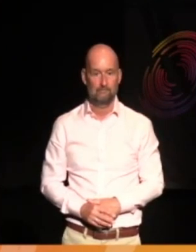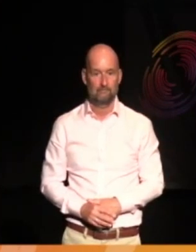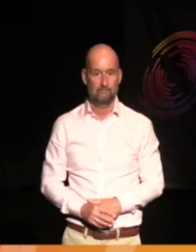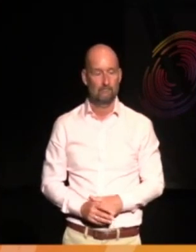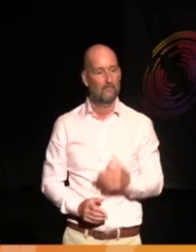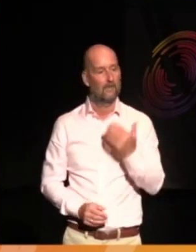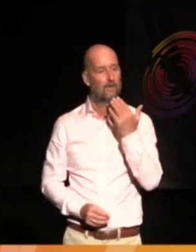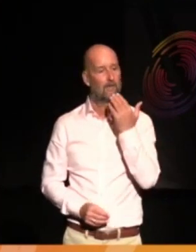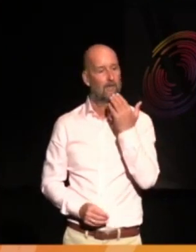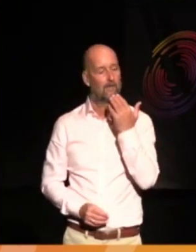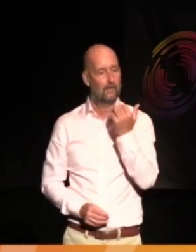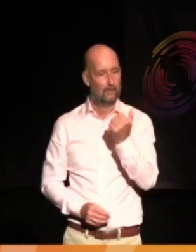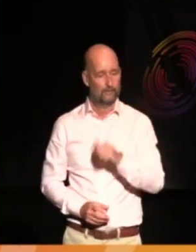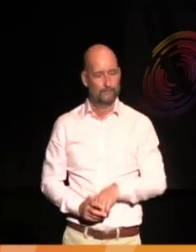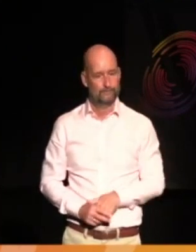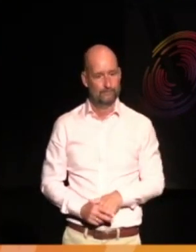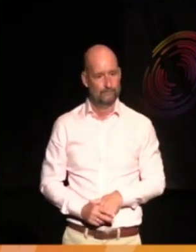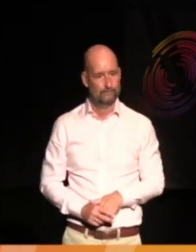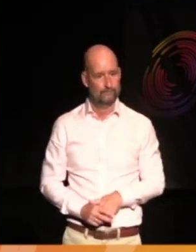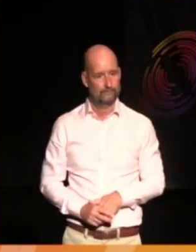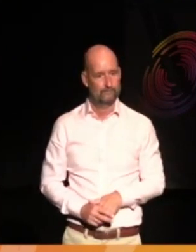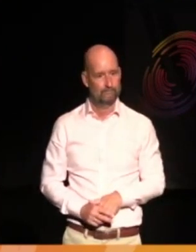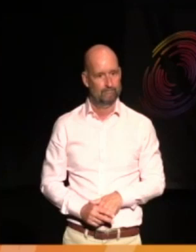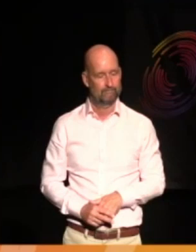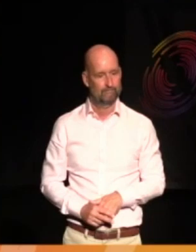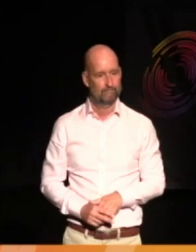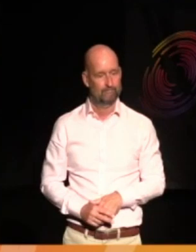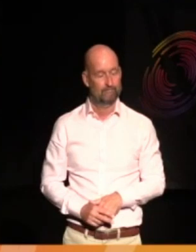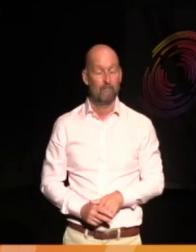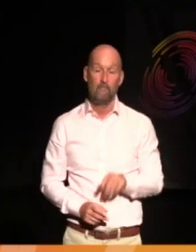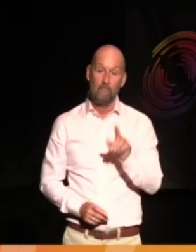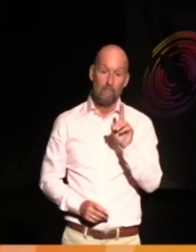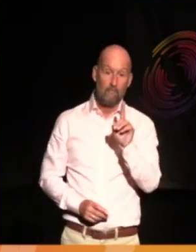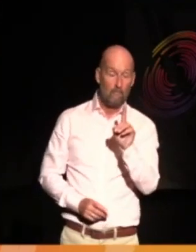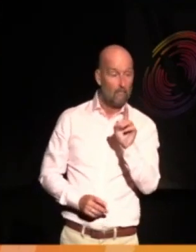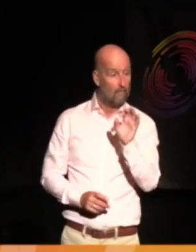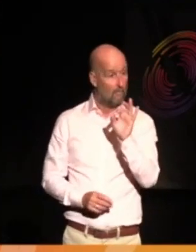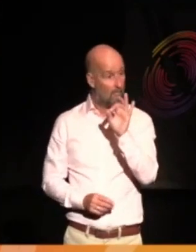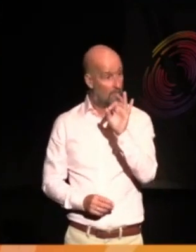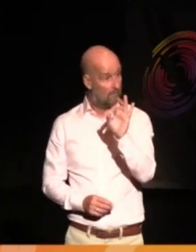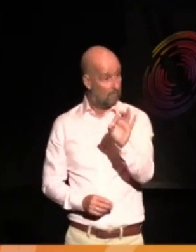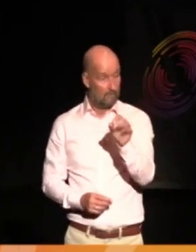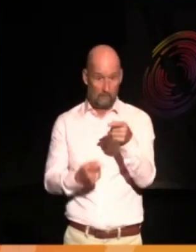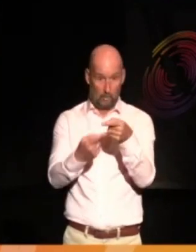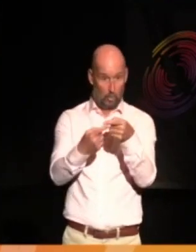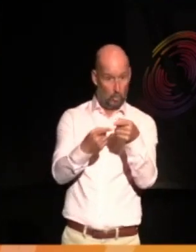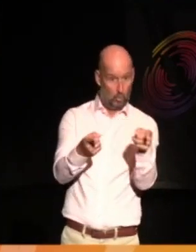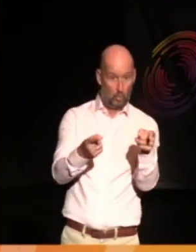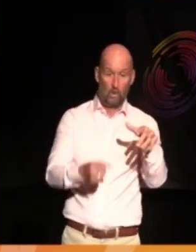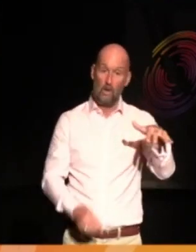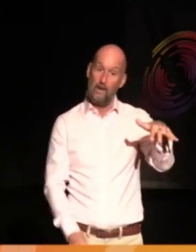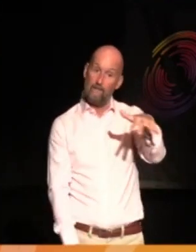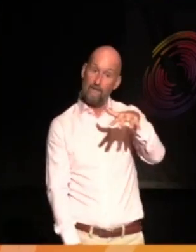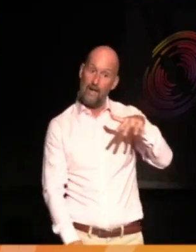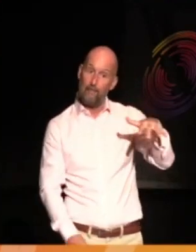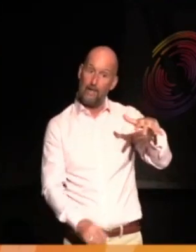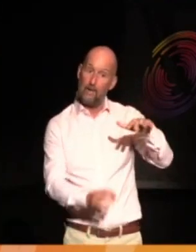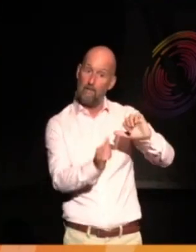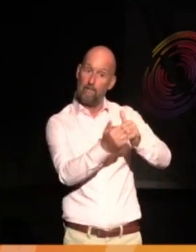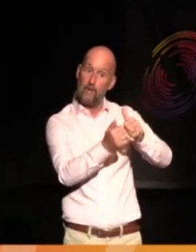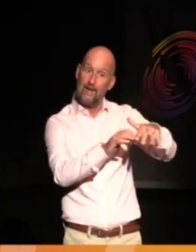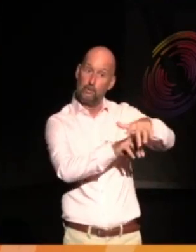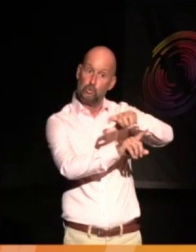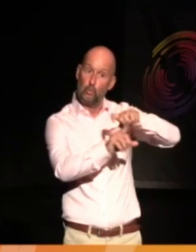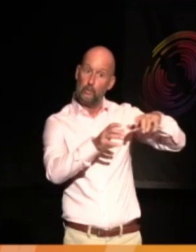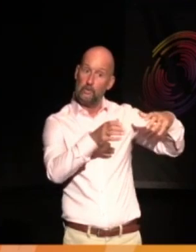Thank you. Could you stand if you or anybody in your family or your friendship group or your